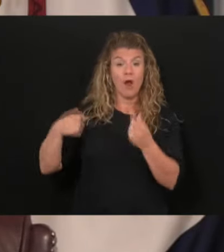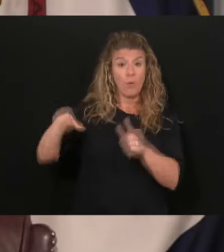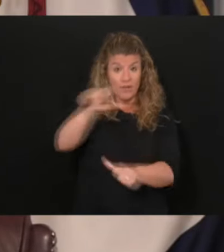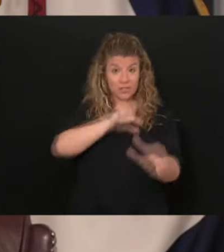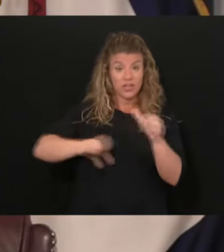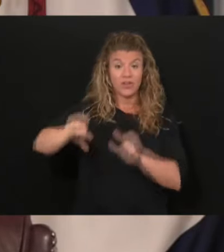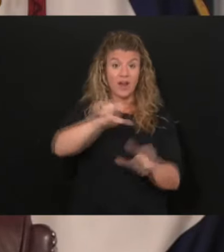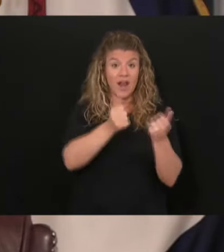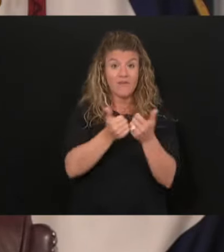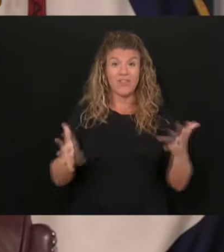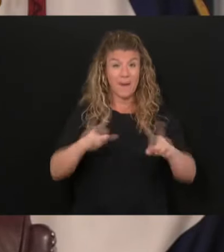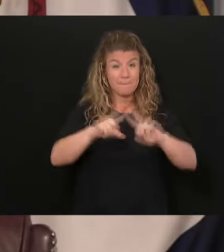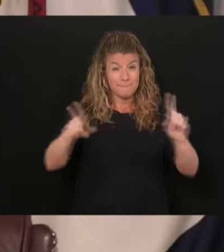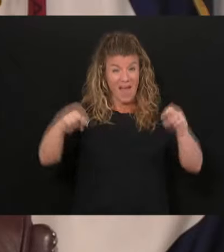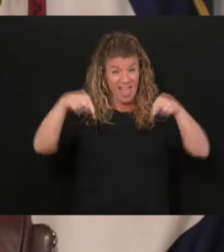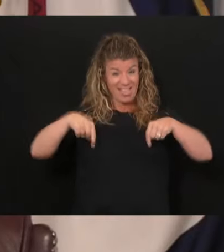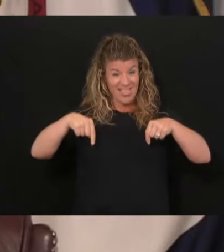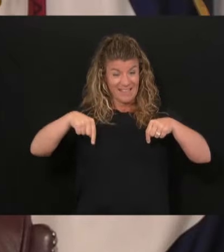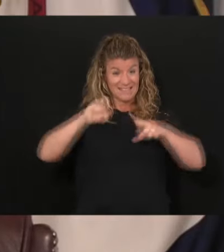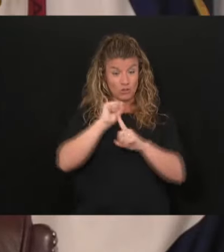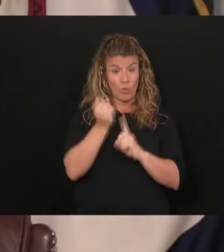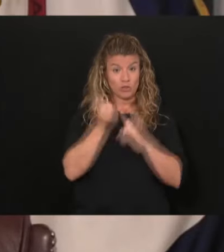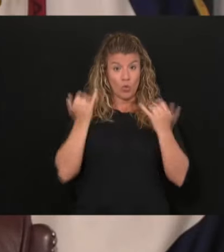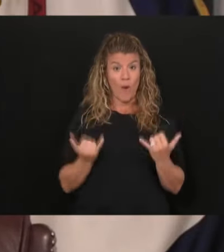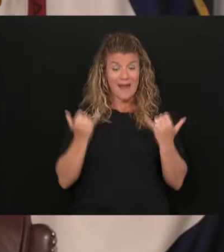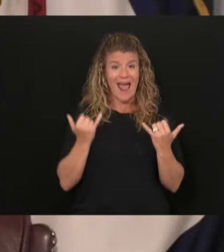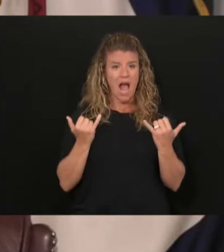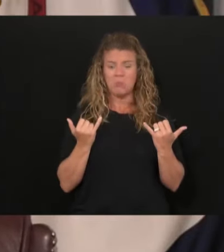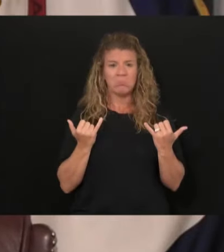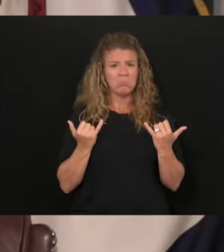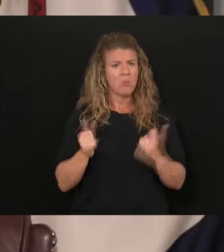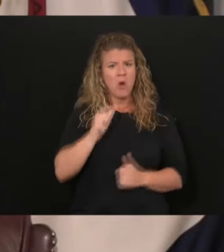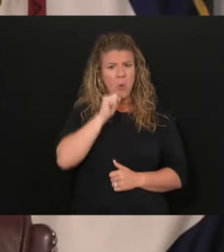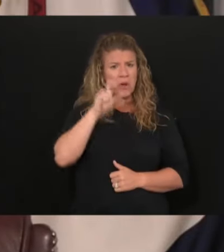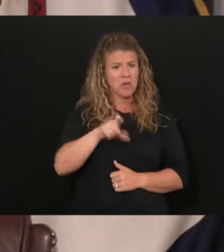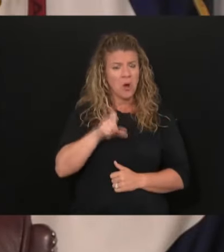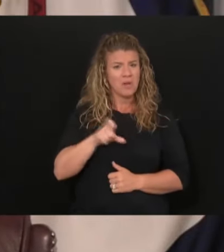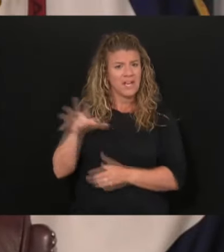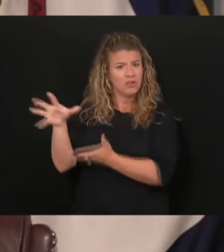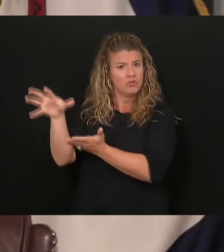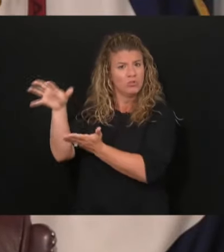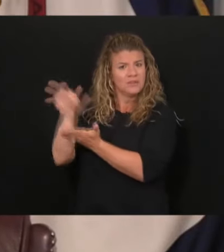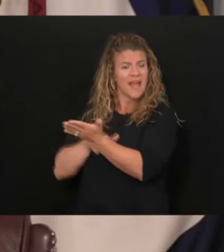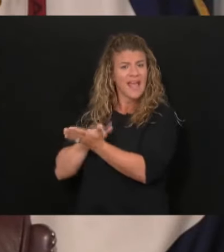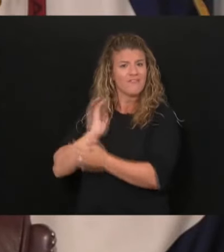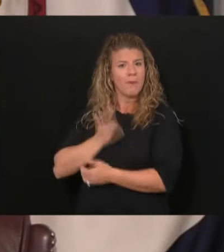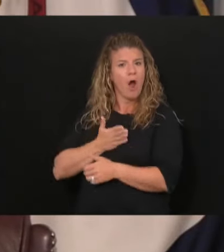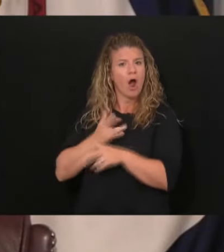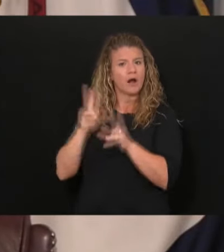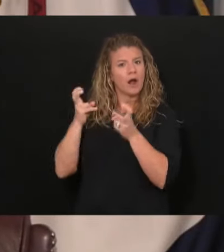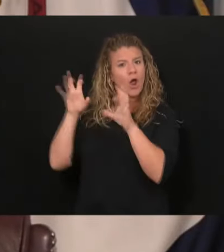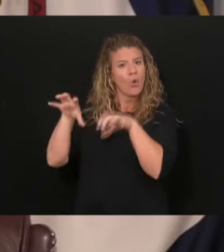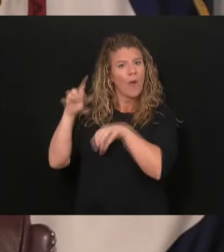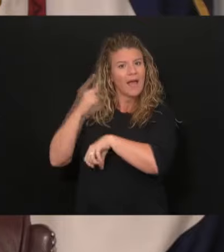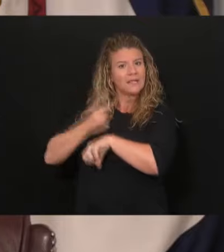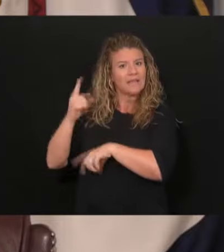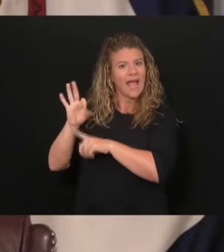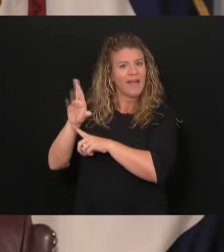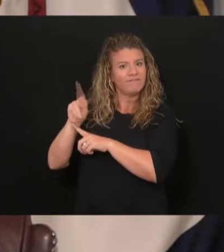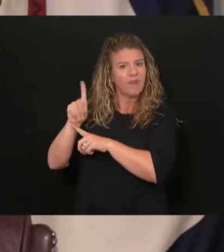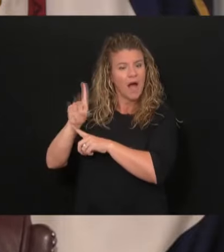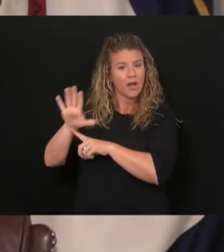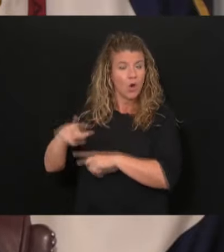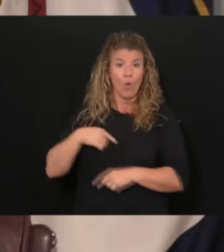all that. But in this situation right now, we don't need to dive into the rainy day fund, and absolutely we'll be fine as far